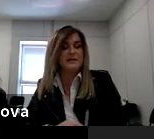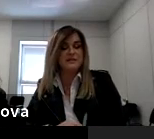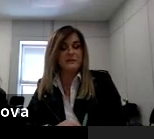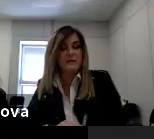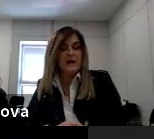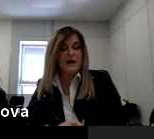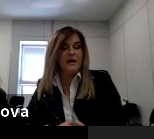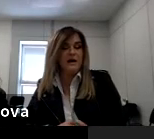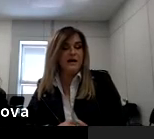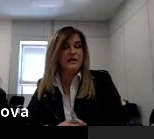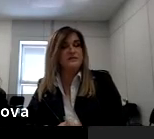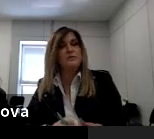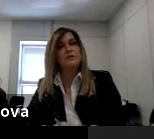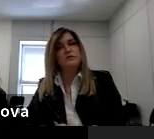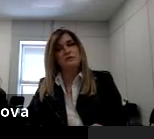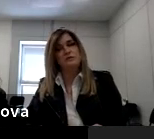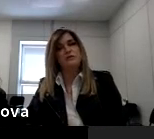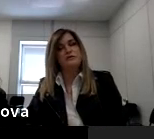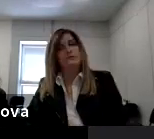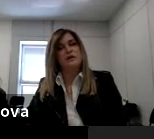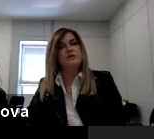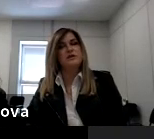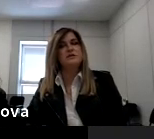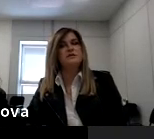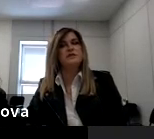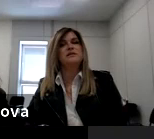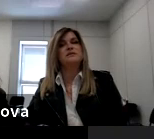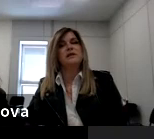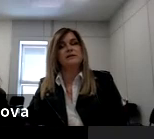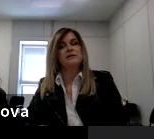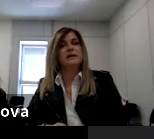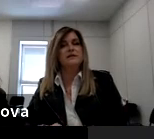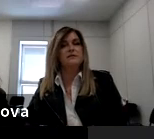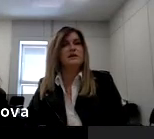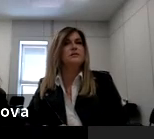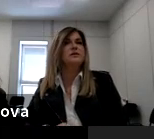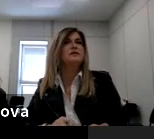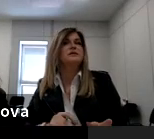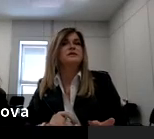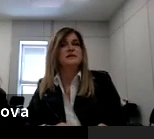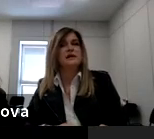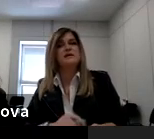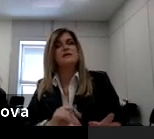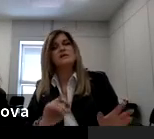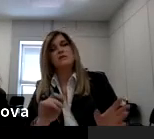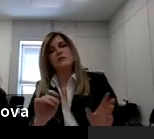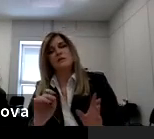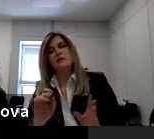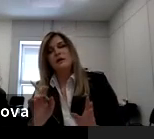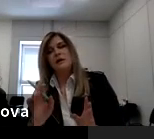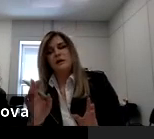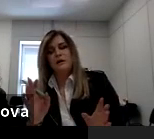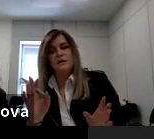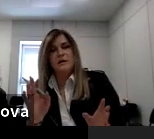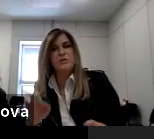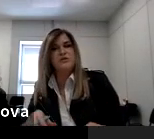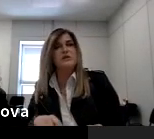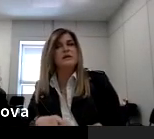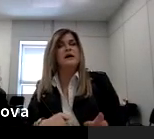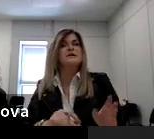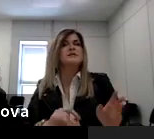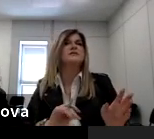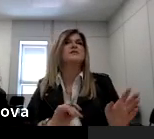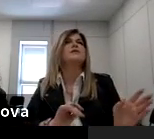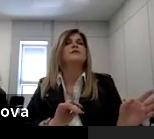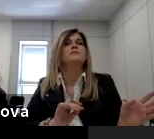minutes later. It is very important for engineers to interact actively with designers, with the